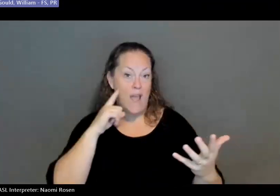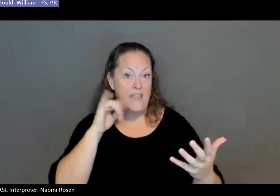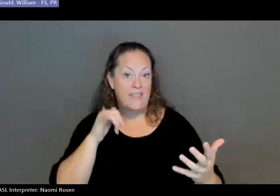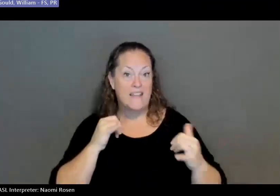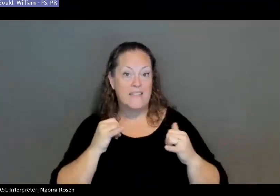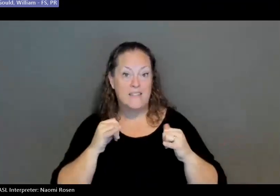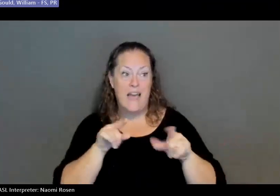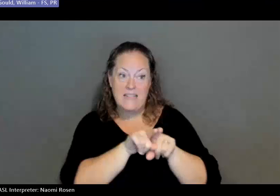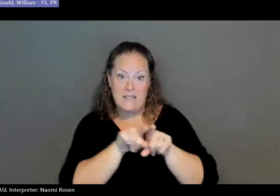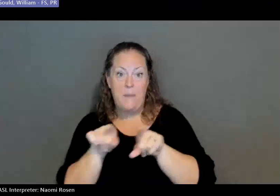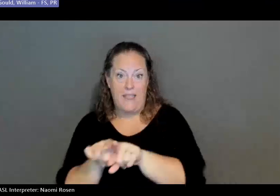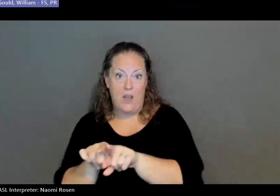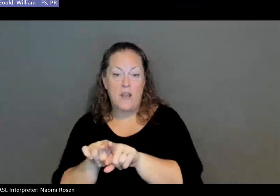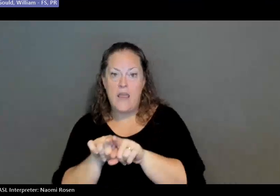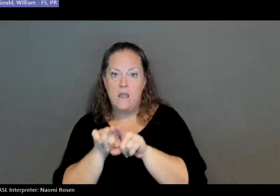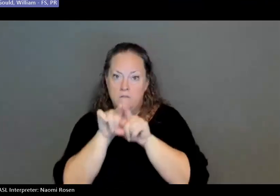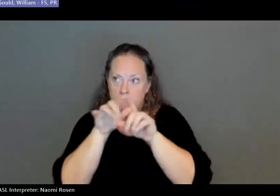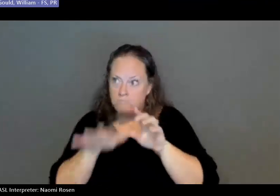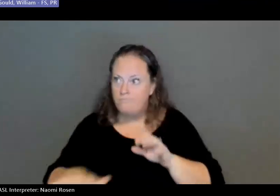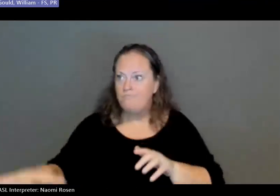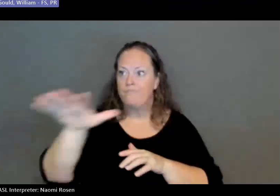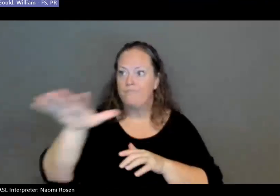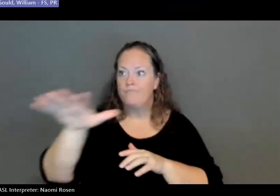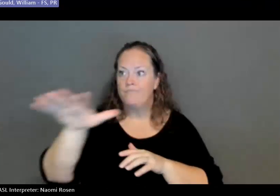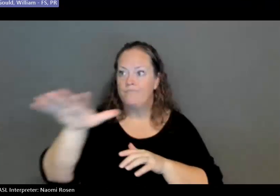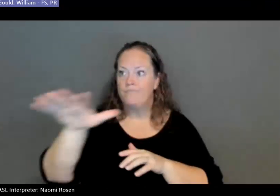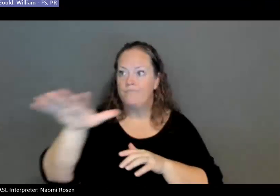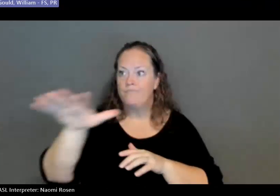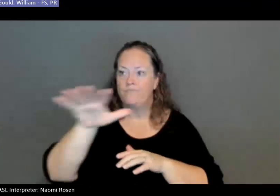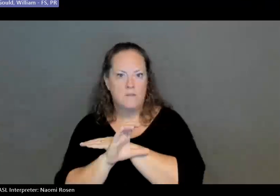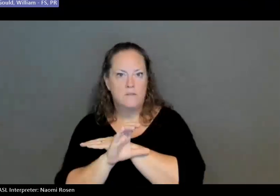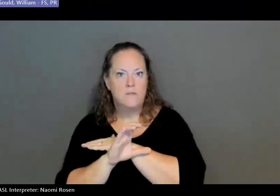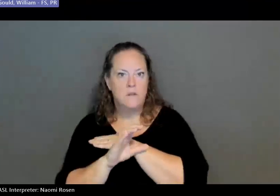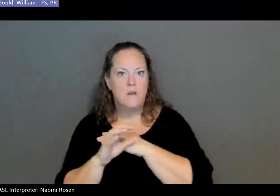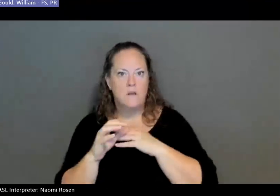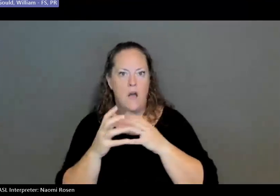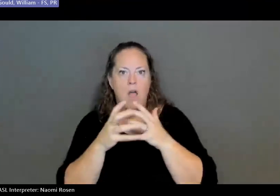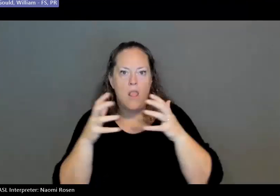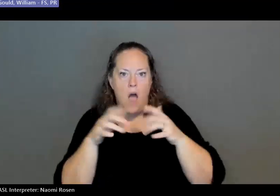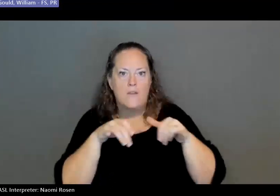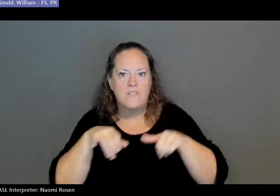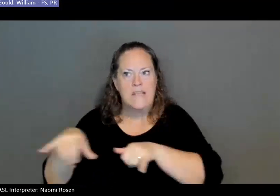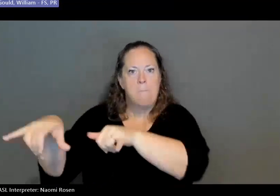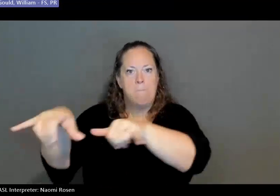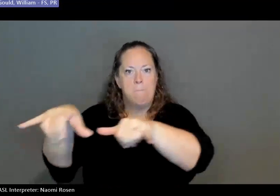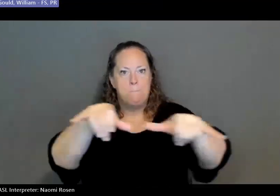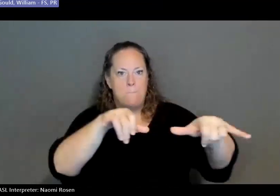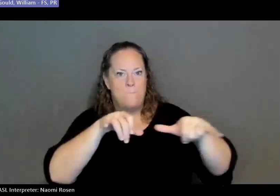similarity throughout the Caribbean. There's a lot of similarities in our agricultural activities